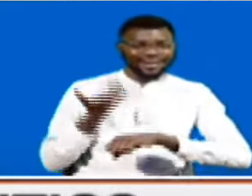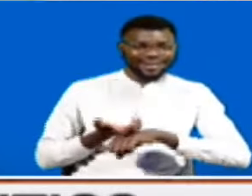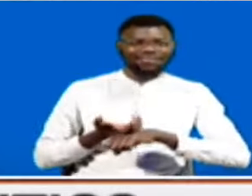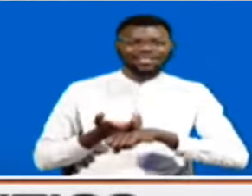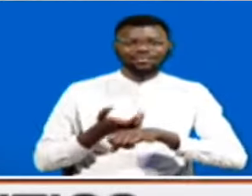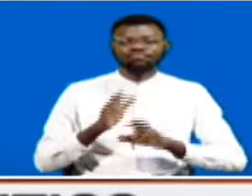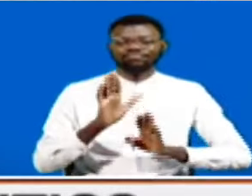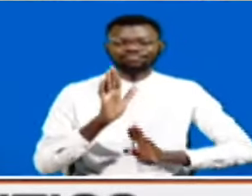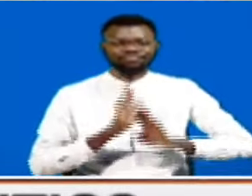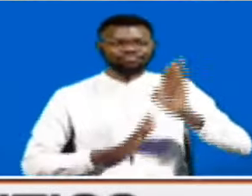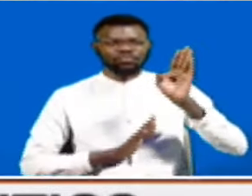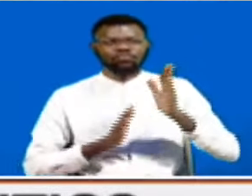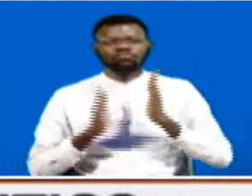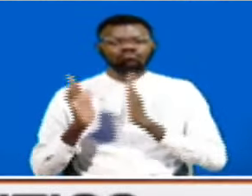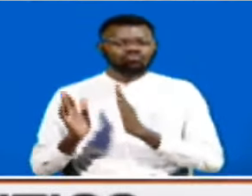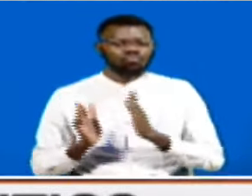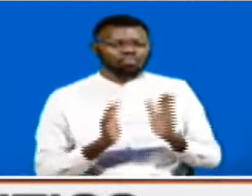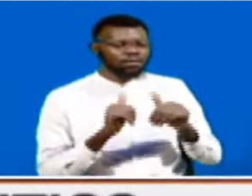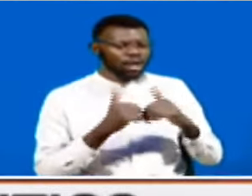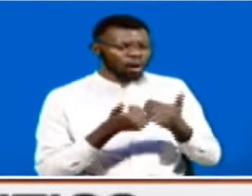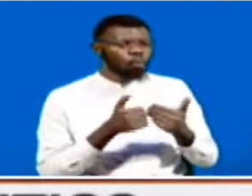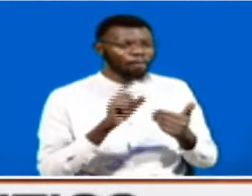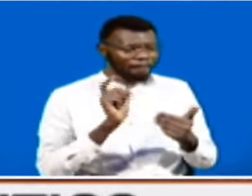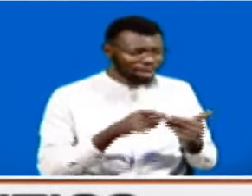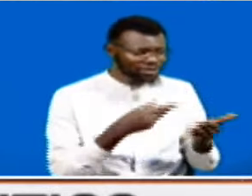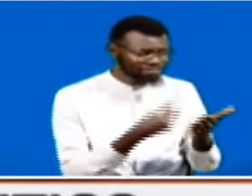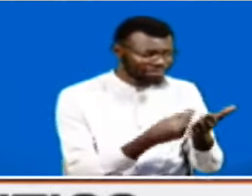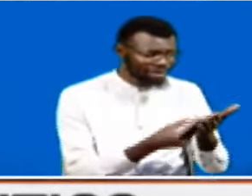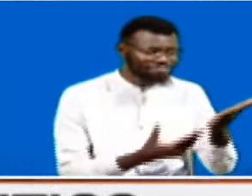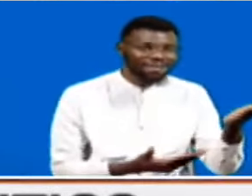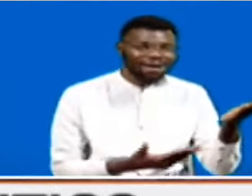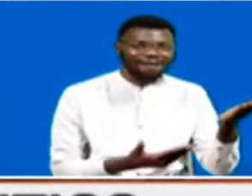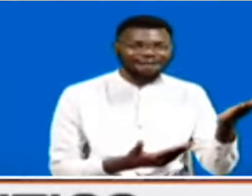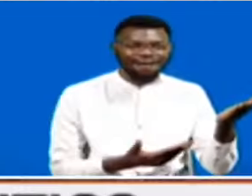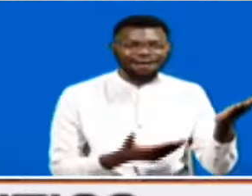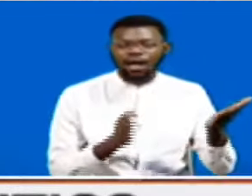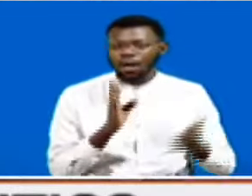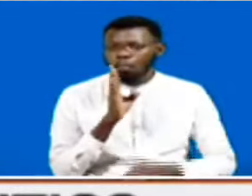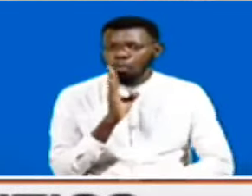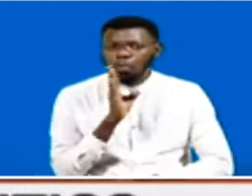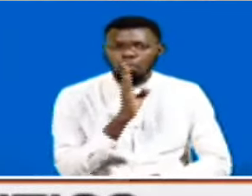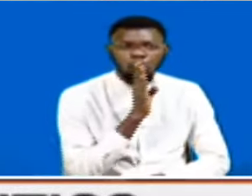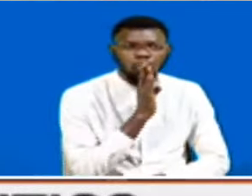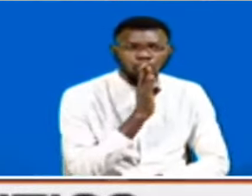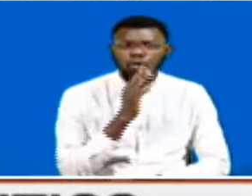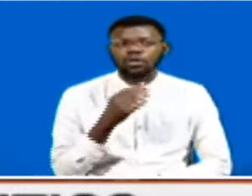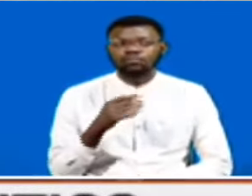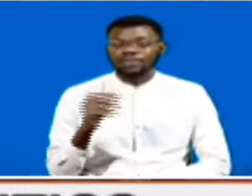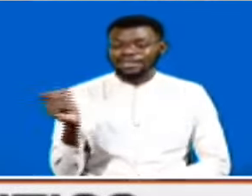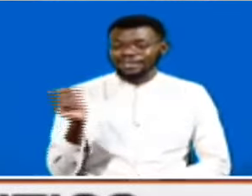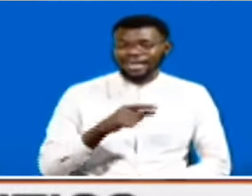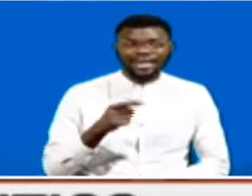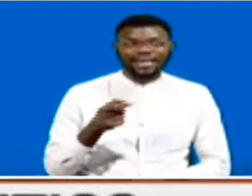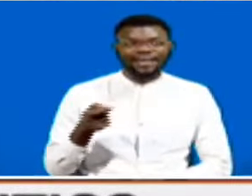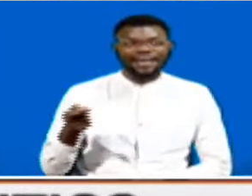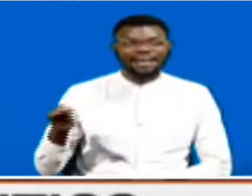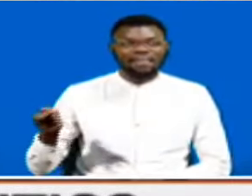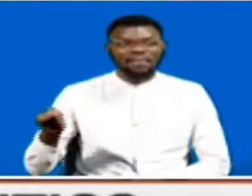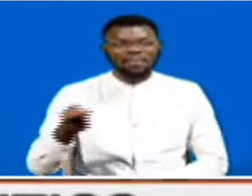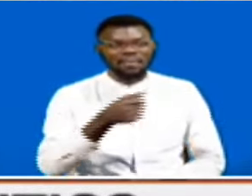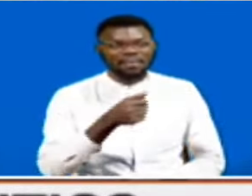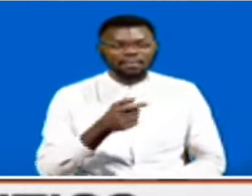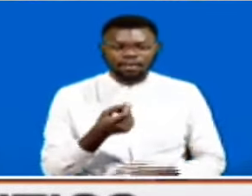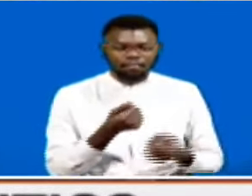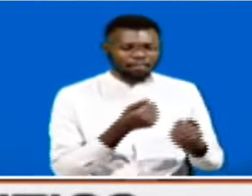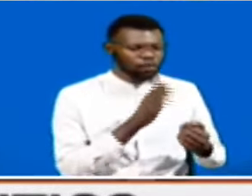plan without, unless you know when money will come in, mm-hmm. then you keep on borrowing to pay salaries. You are using borrowed